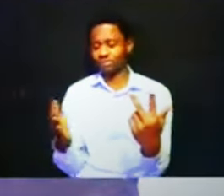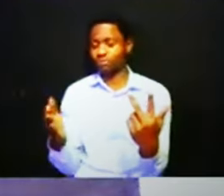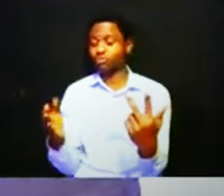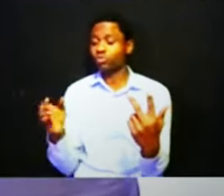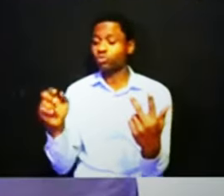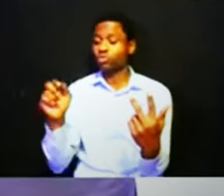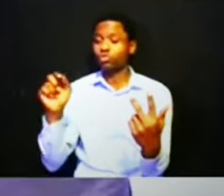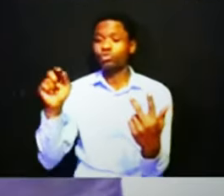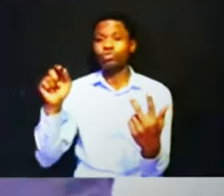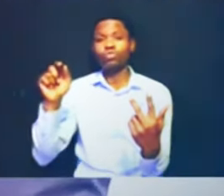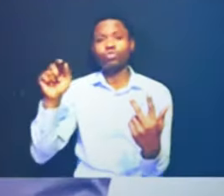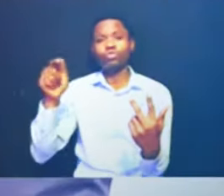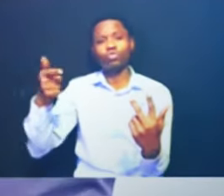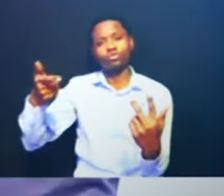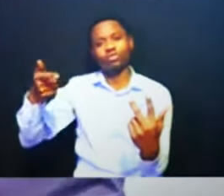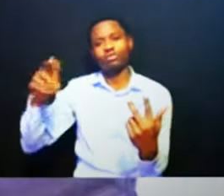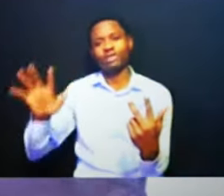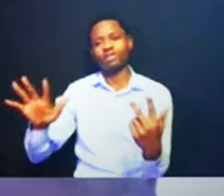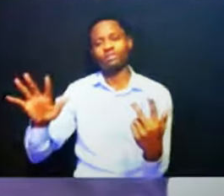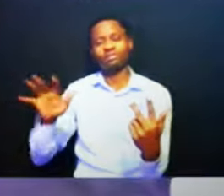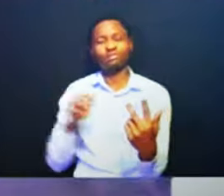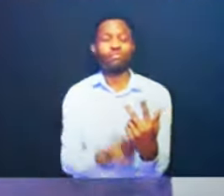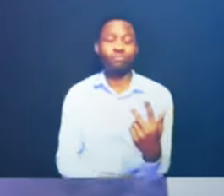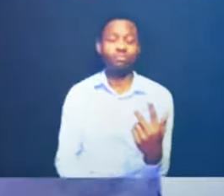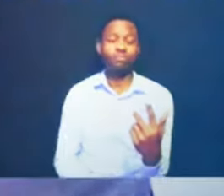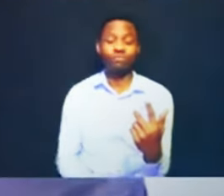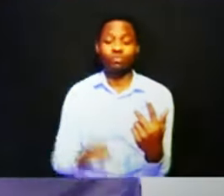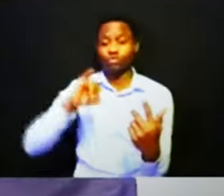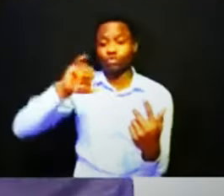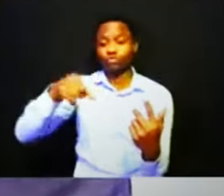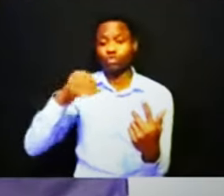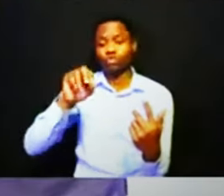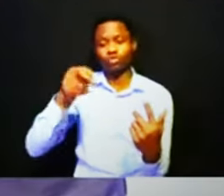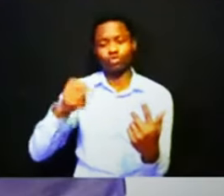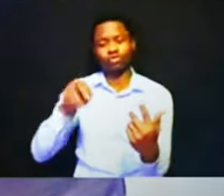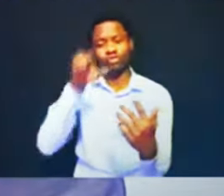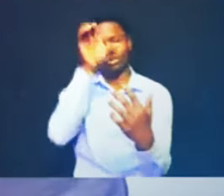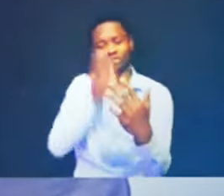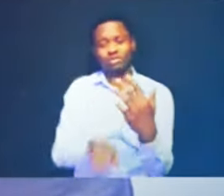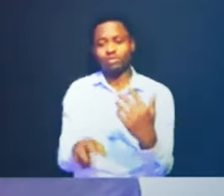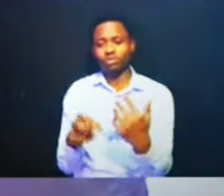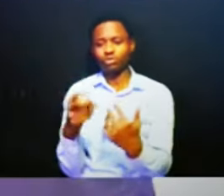25. John chapter 2, 23-25.